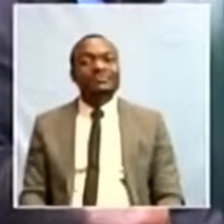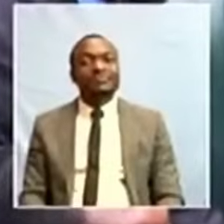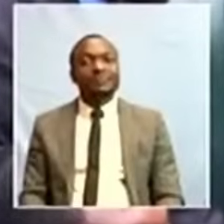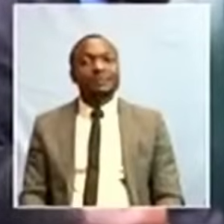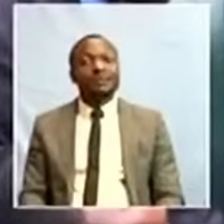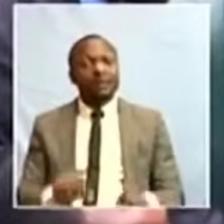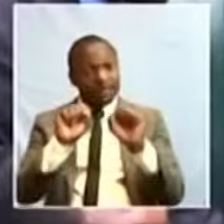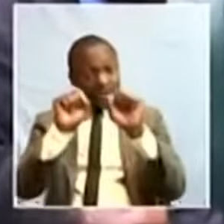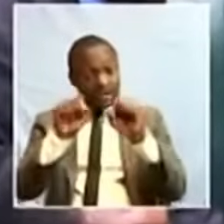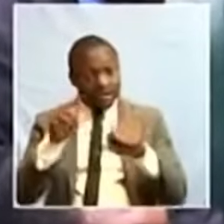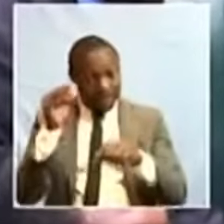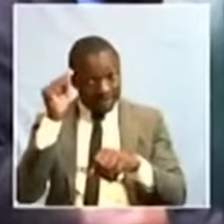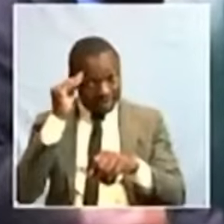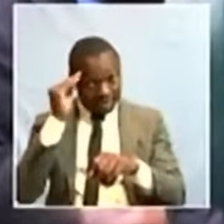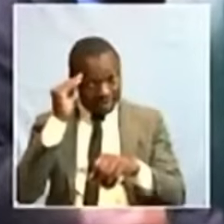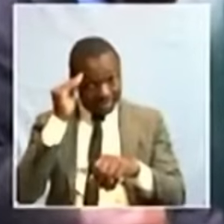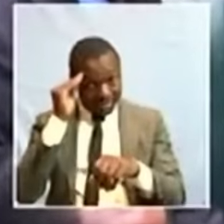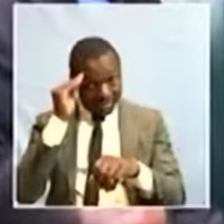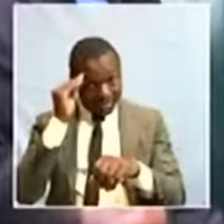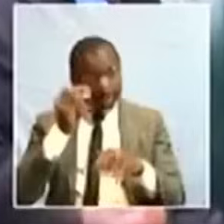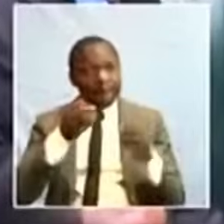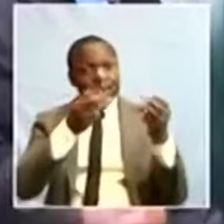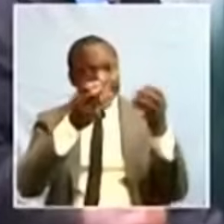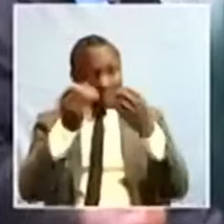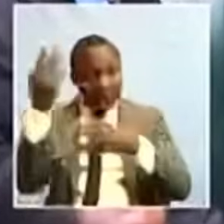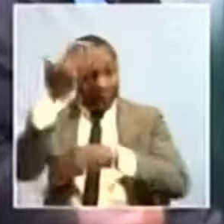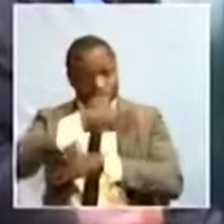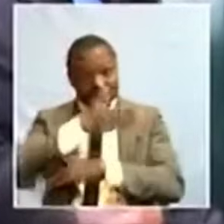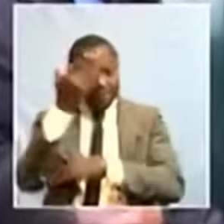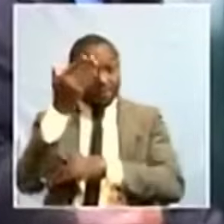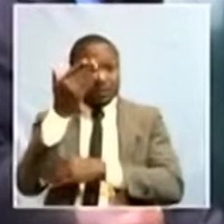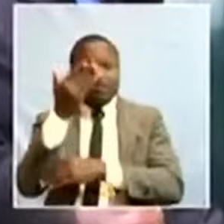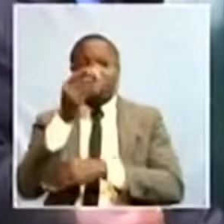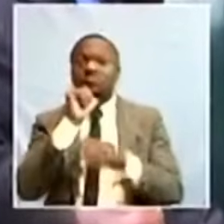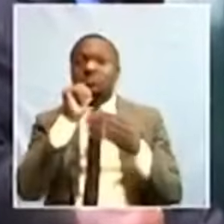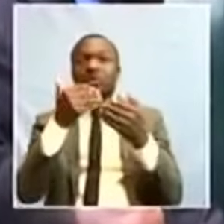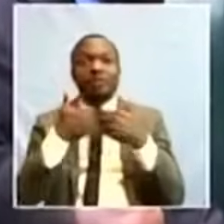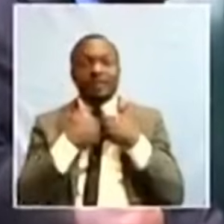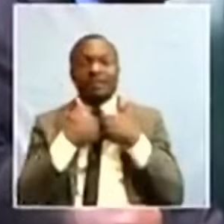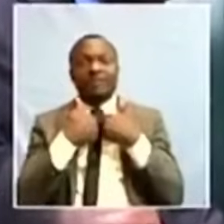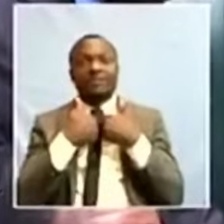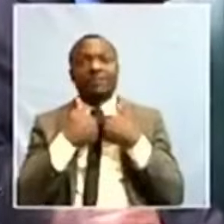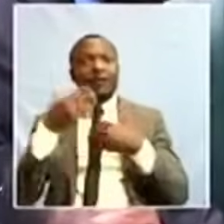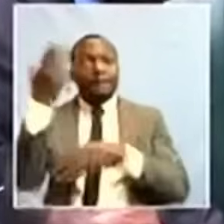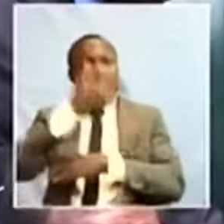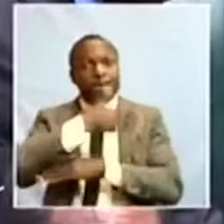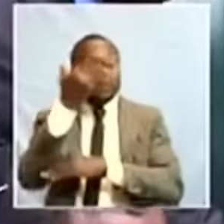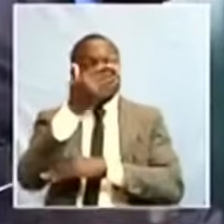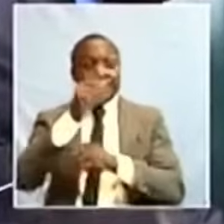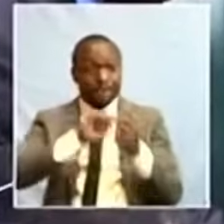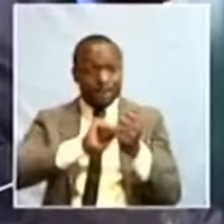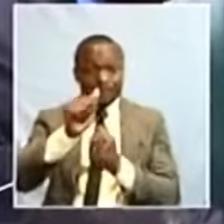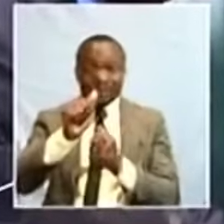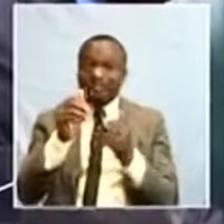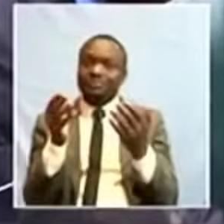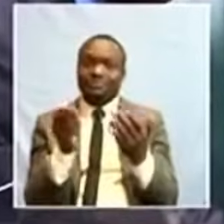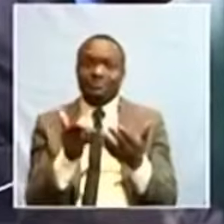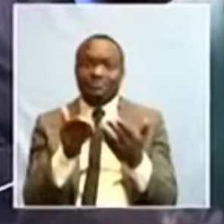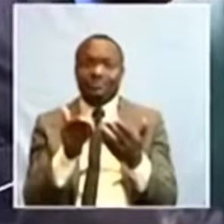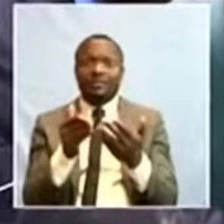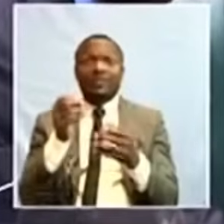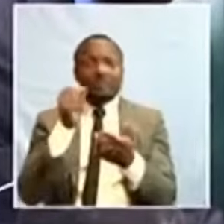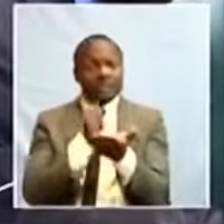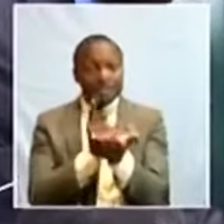You may wish to note that most borders have run short of border passes, and Sesheke, it having a